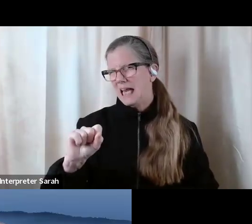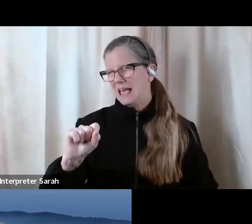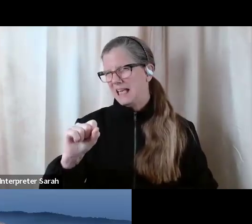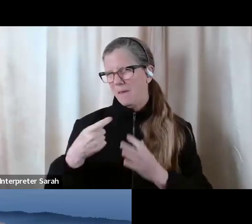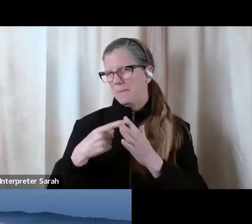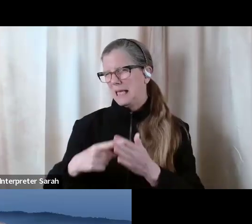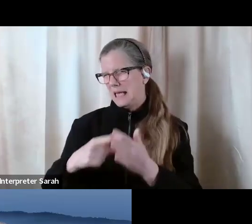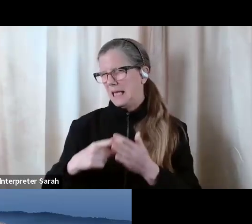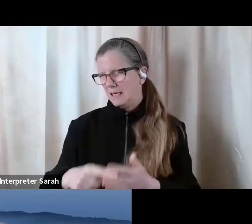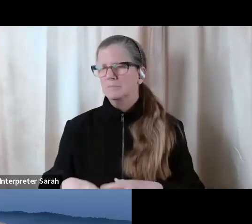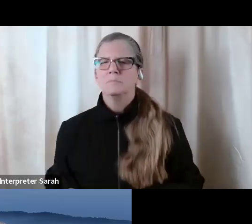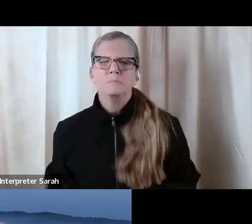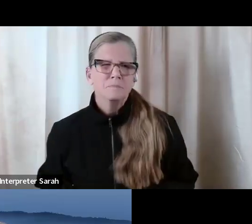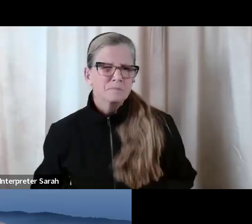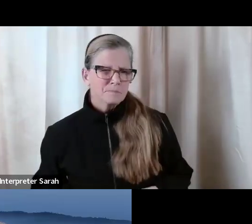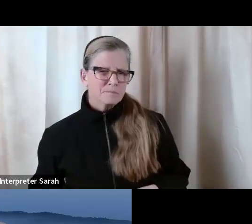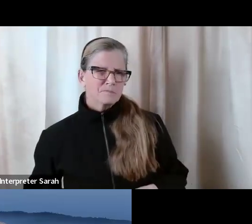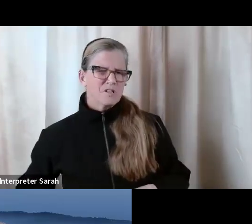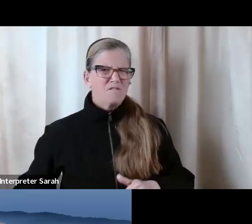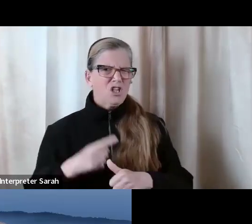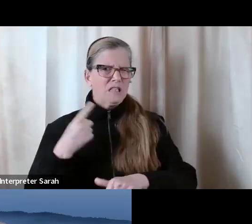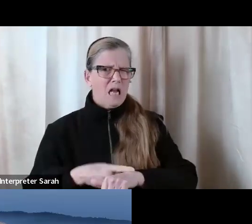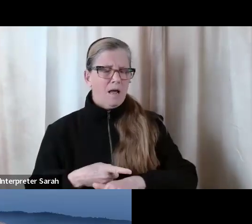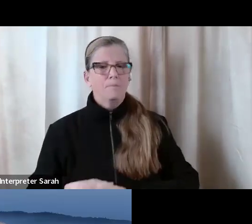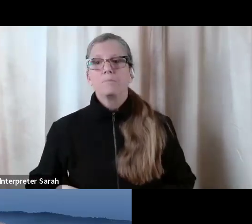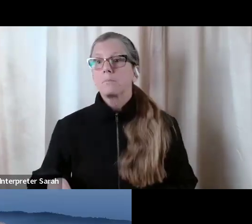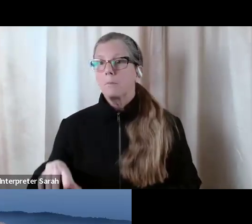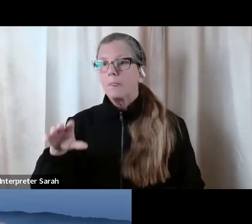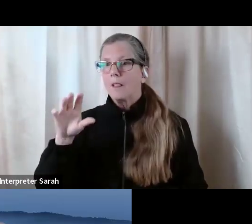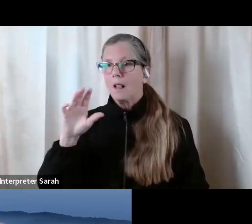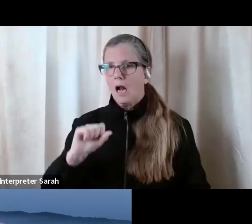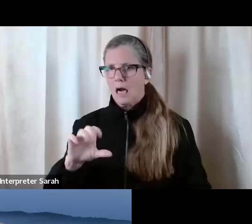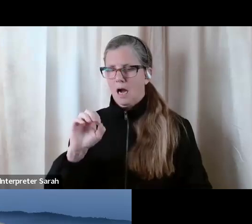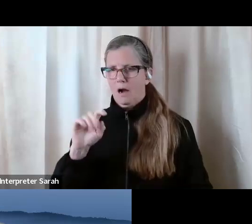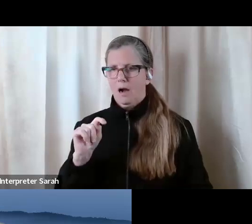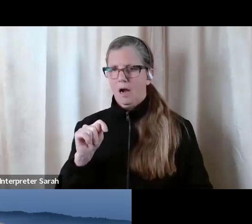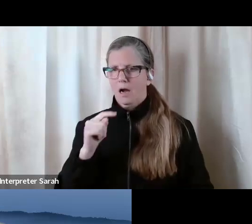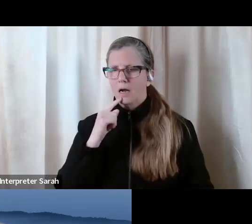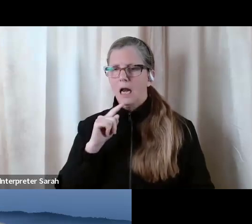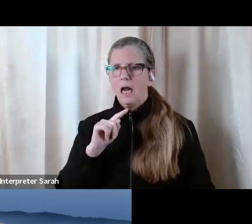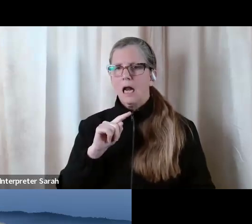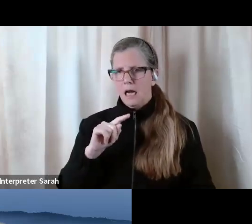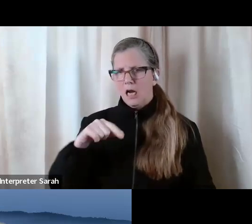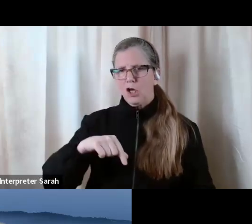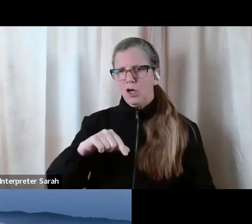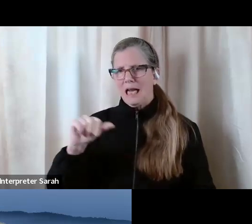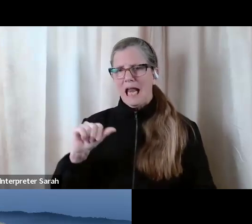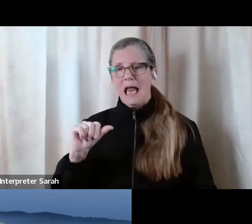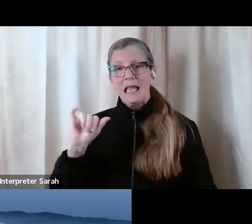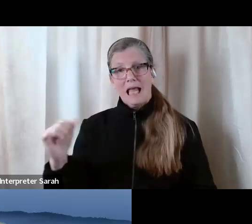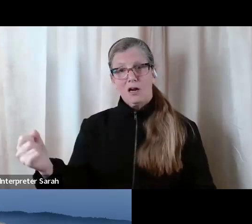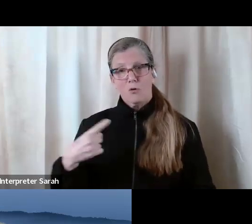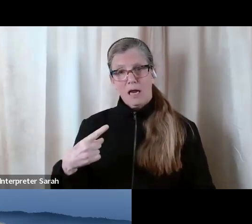Okay. And so I think this goes to the question Mr. Hackett asked in the Q&A. So